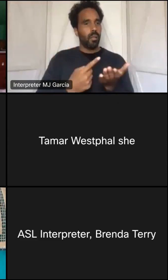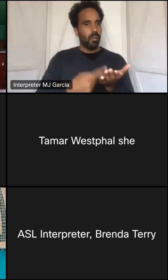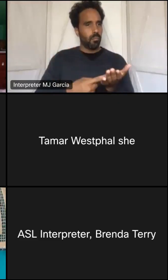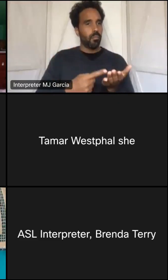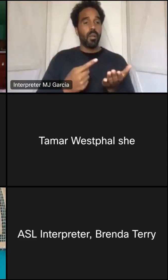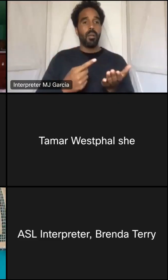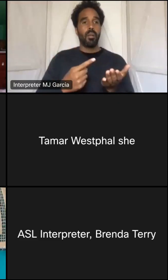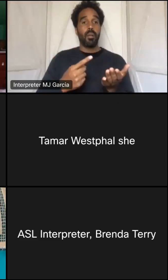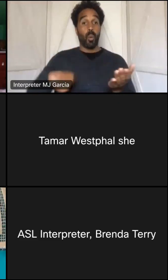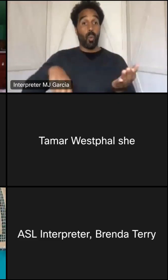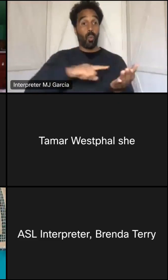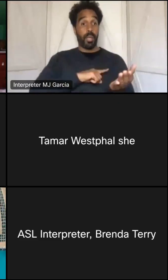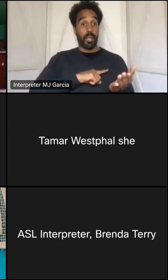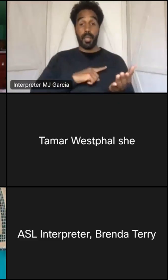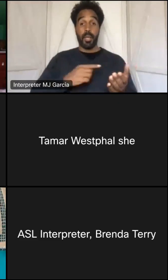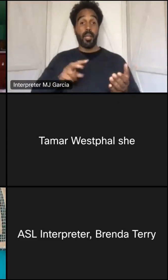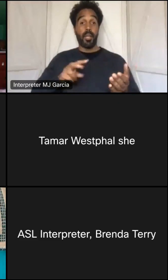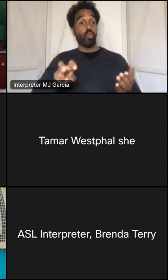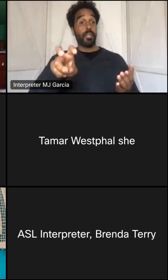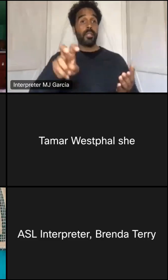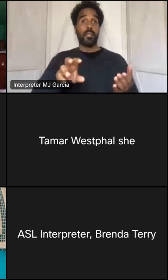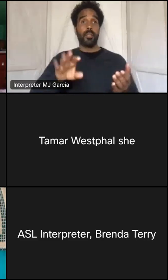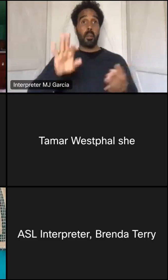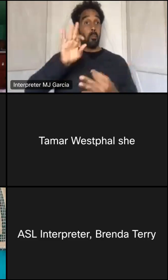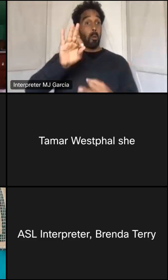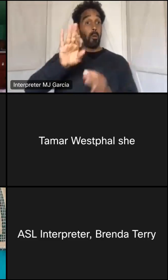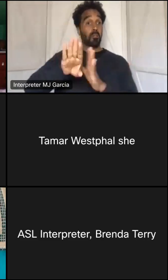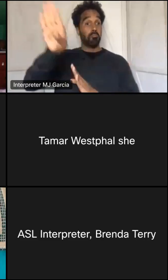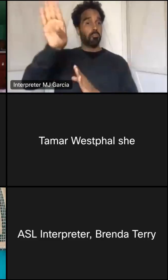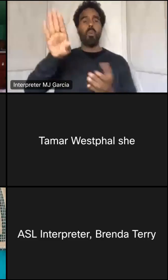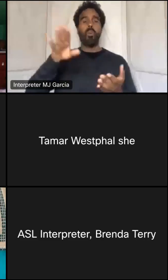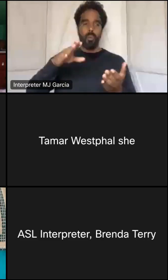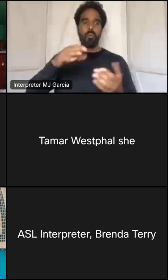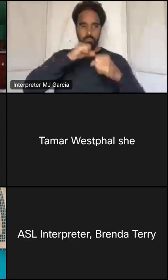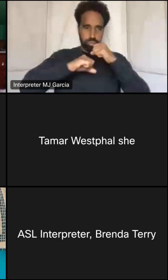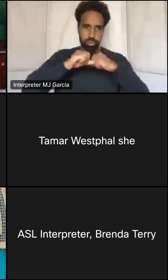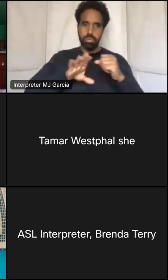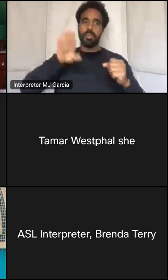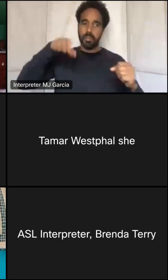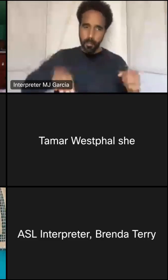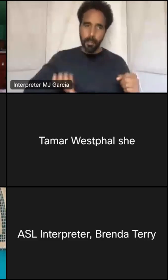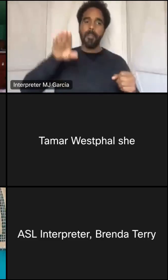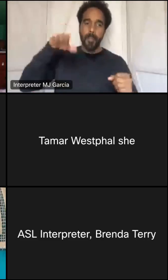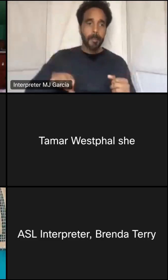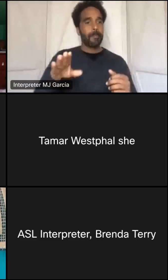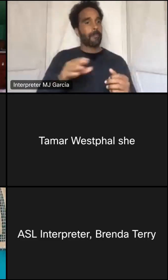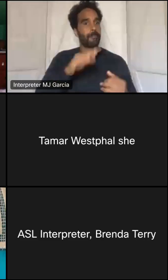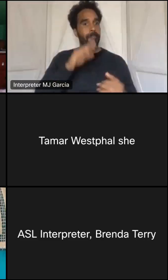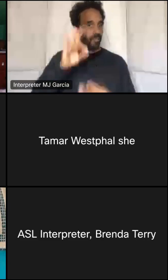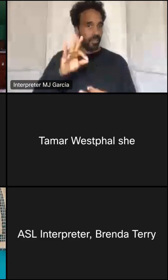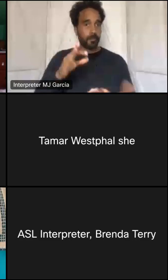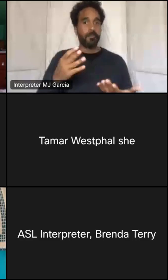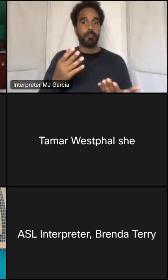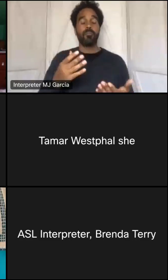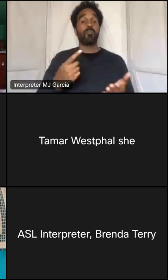that it's not this straight line and everything lines up really nicely. And one of the things that I know that programs sometimes are